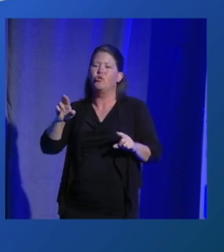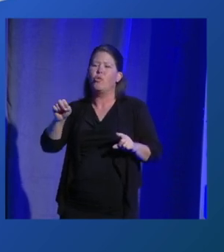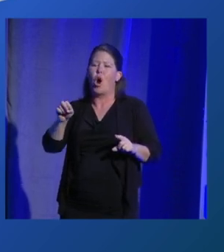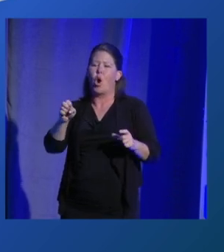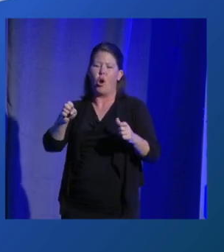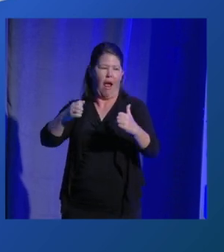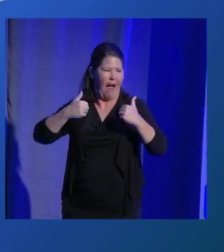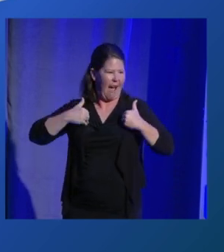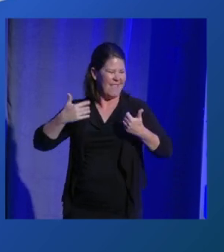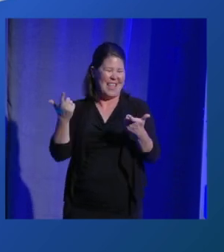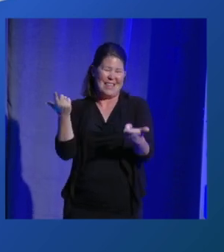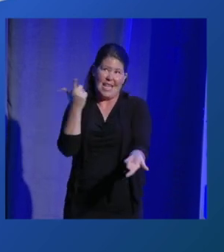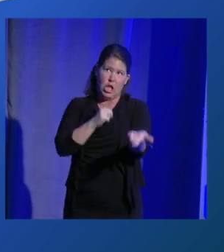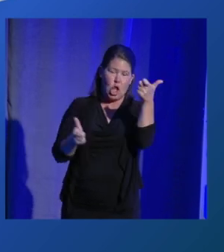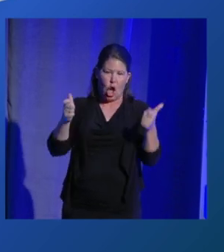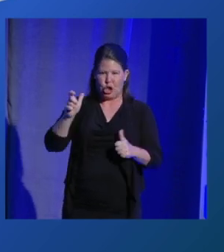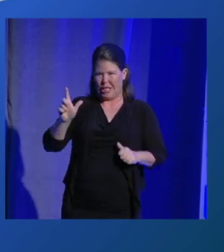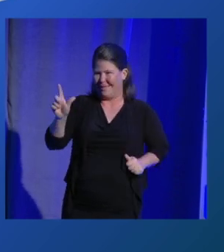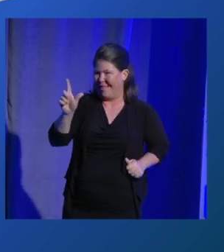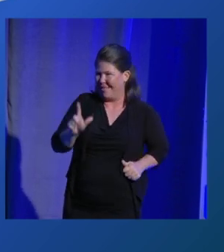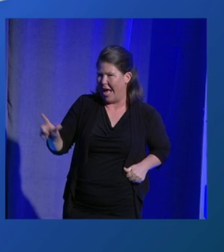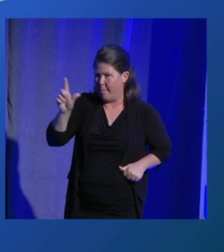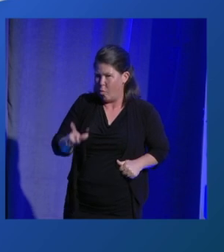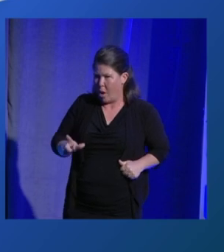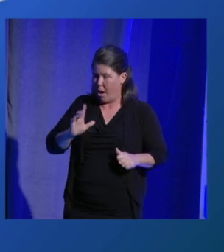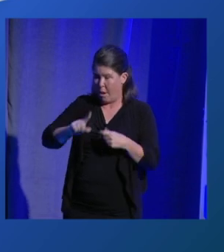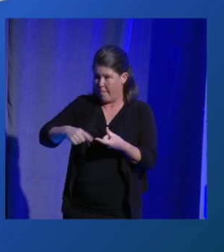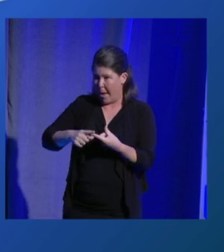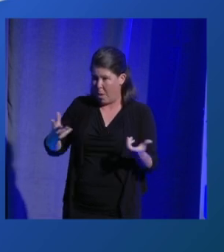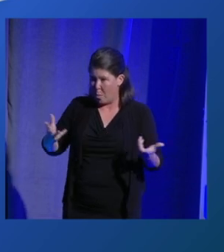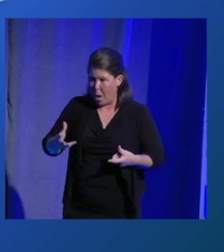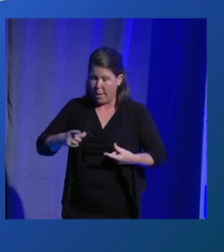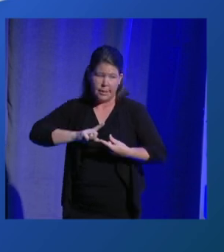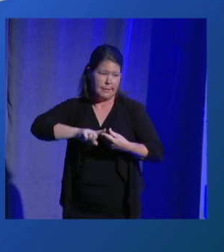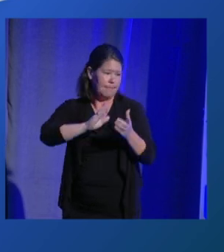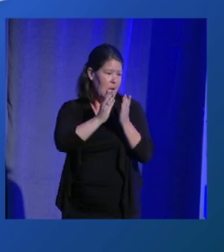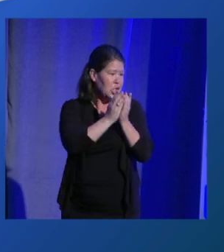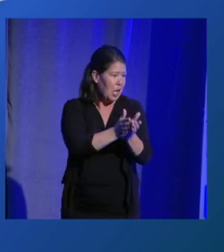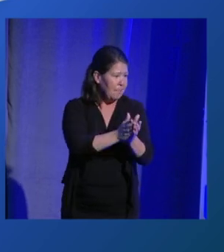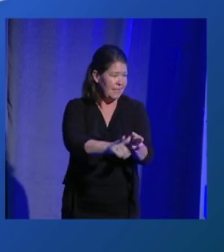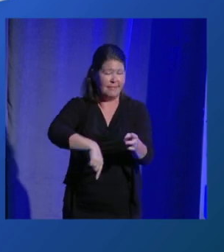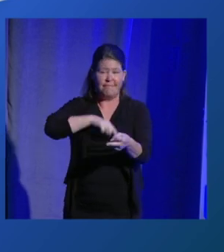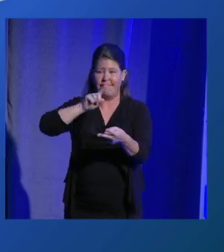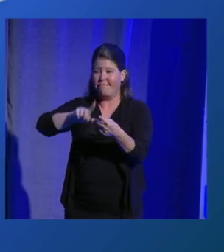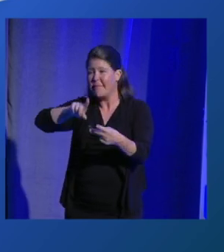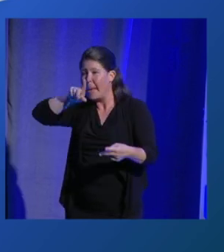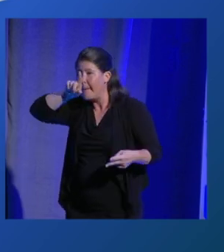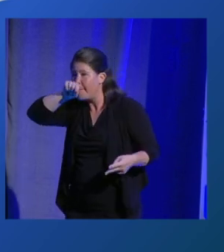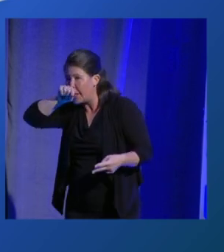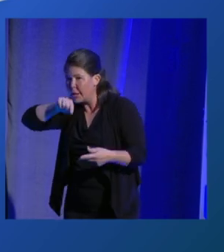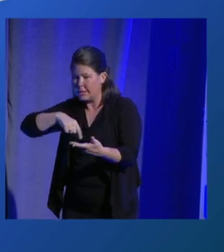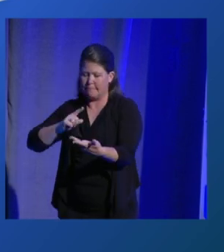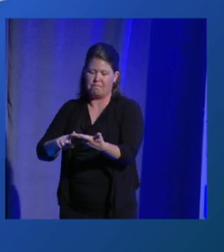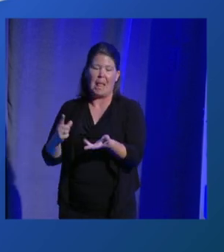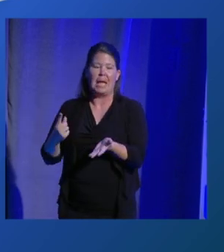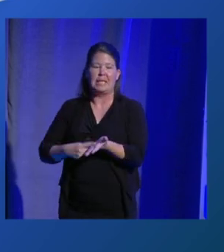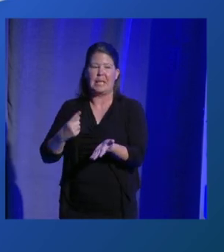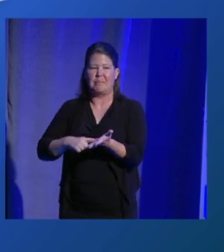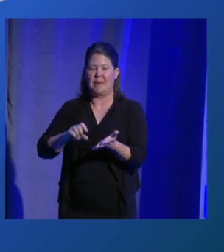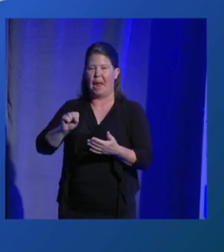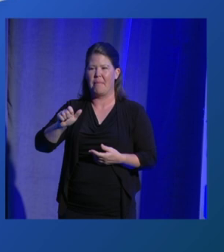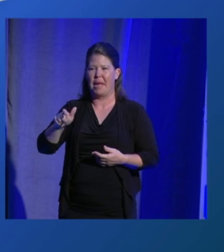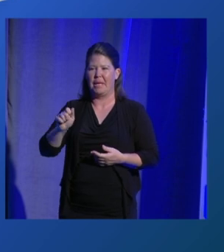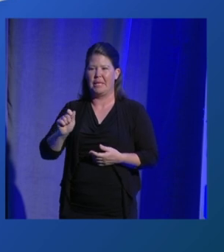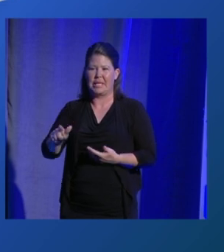well as birds at sea as well as the occasional seal that will crawl up and try to catch a free ride on one